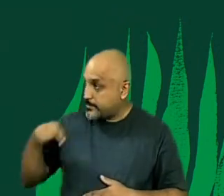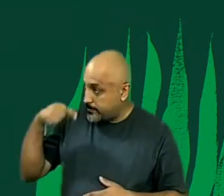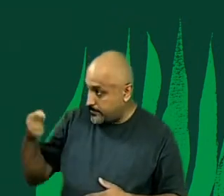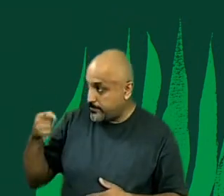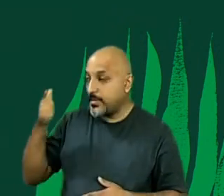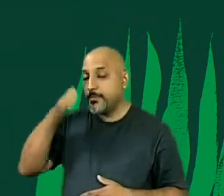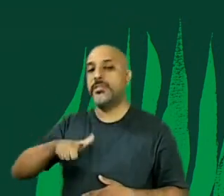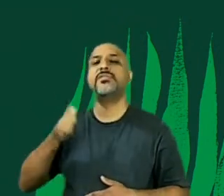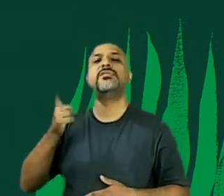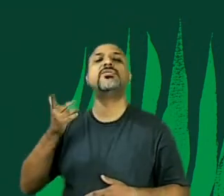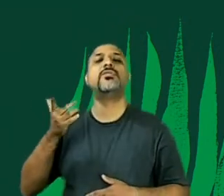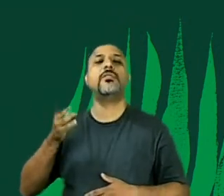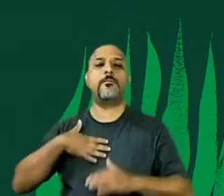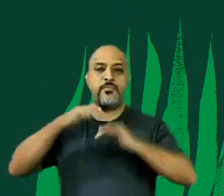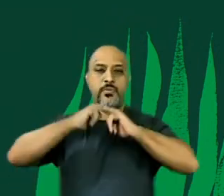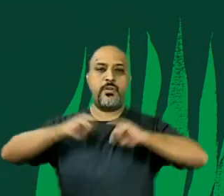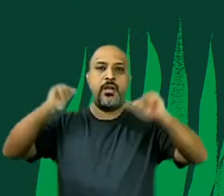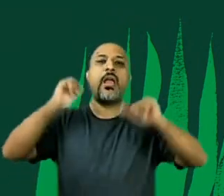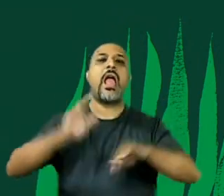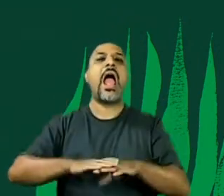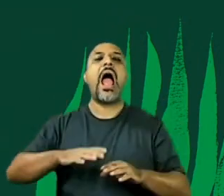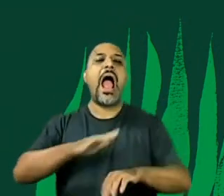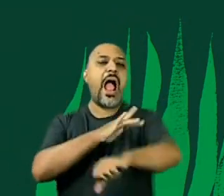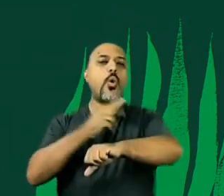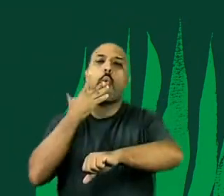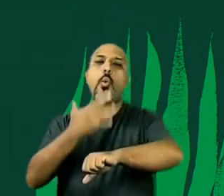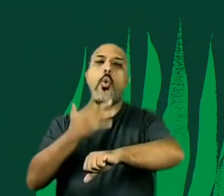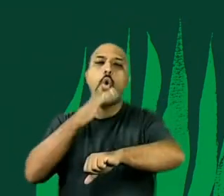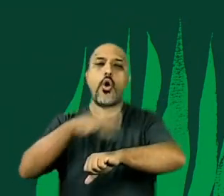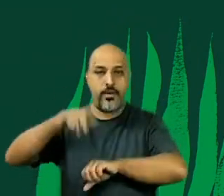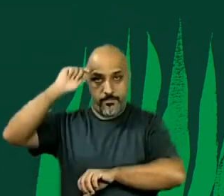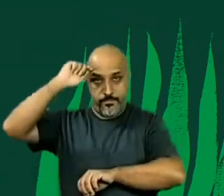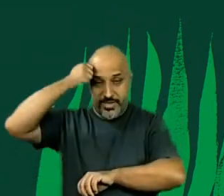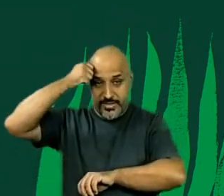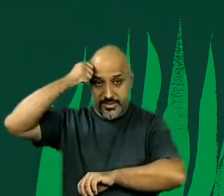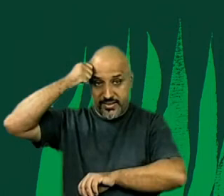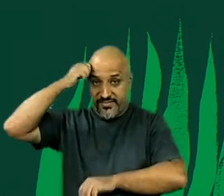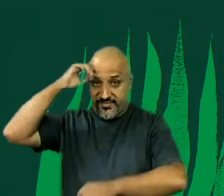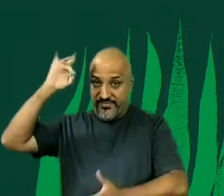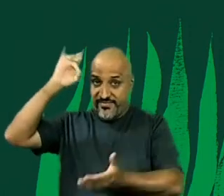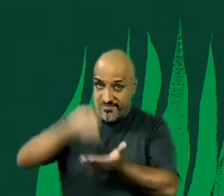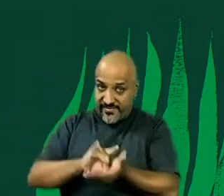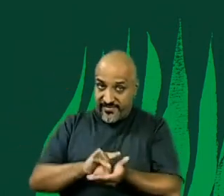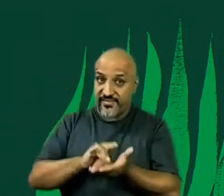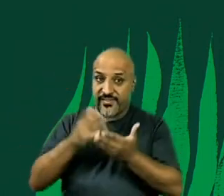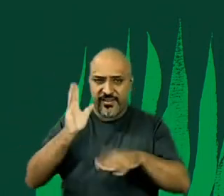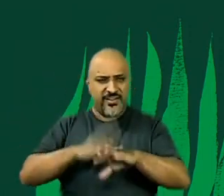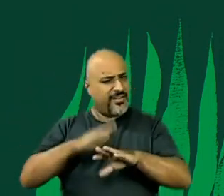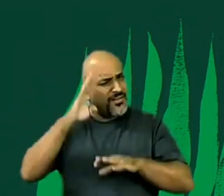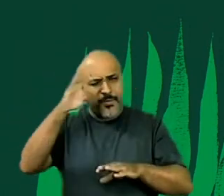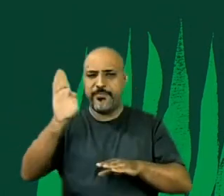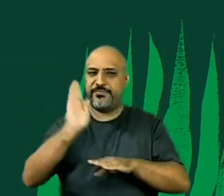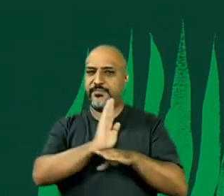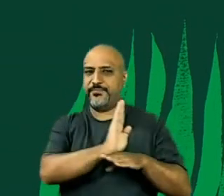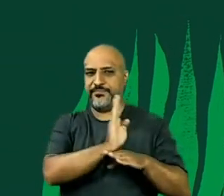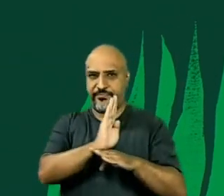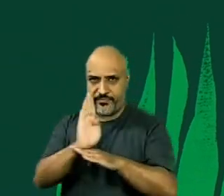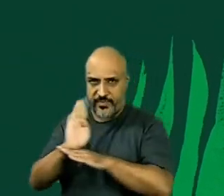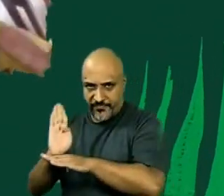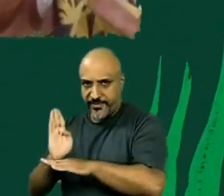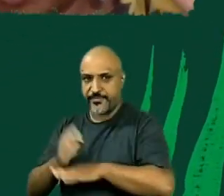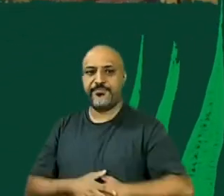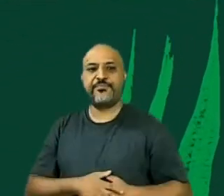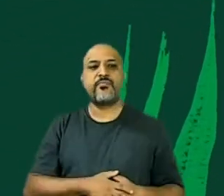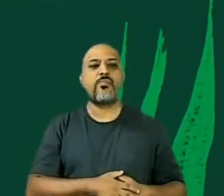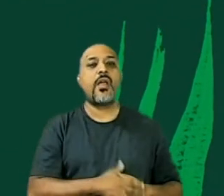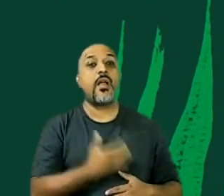after it was really attacked, especially the movie, and my personhood was actually just,